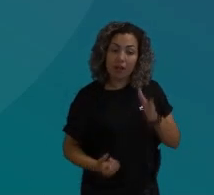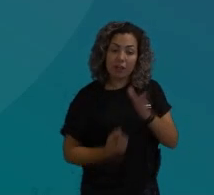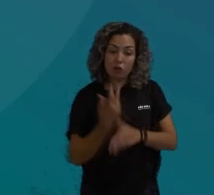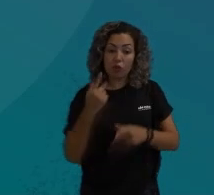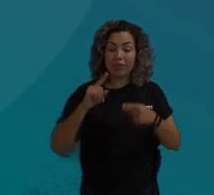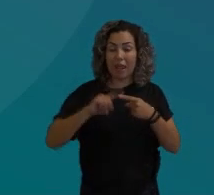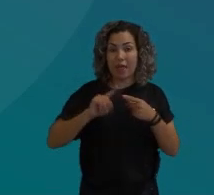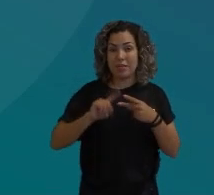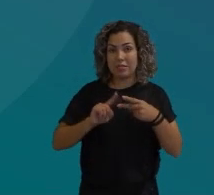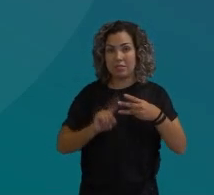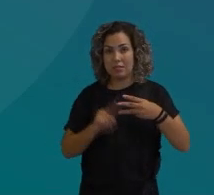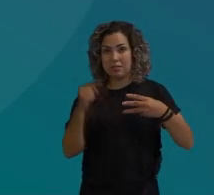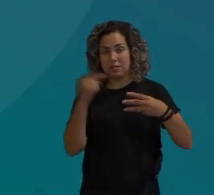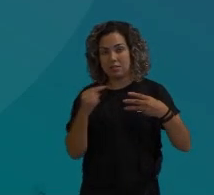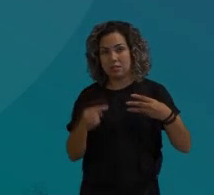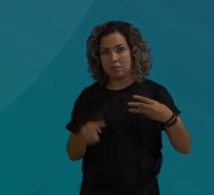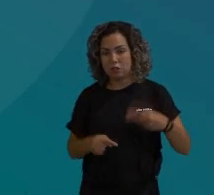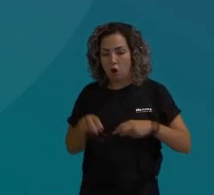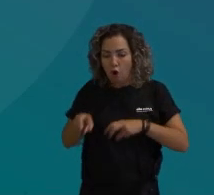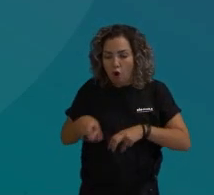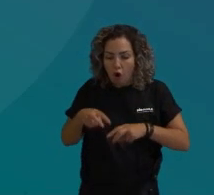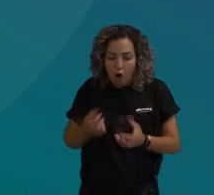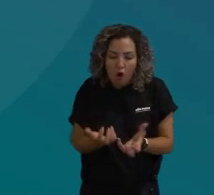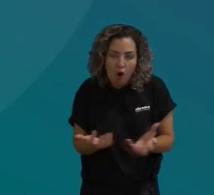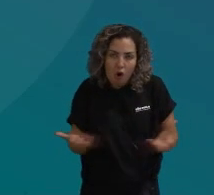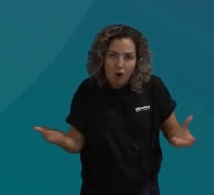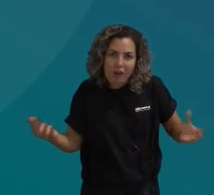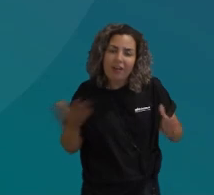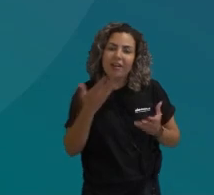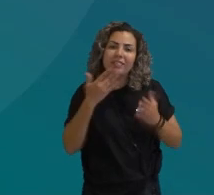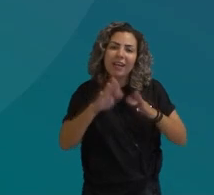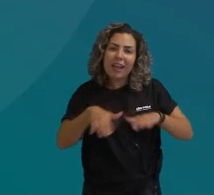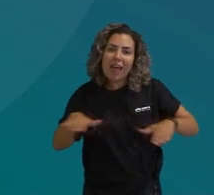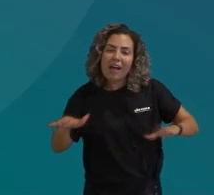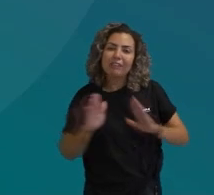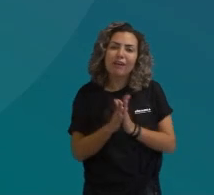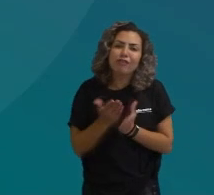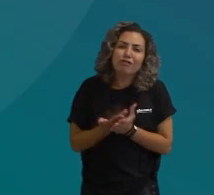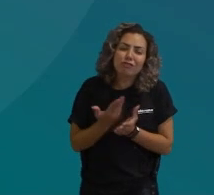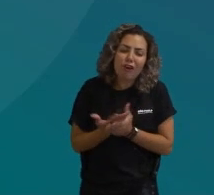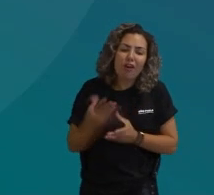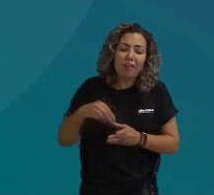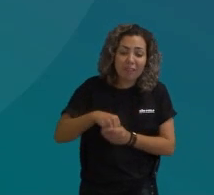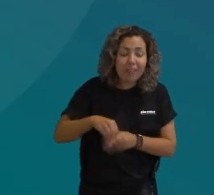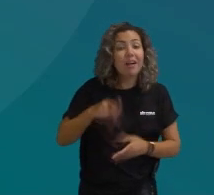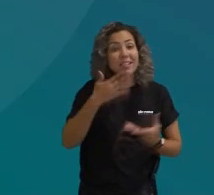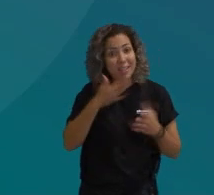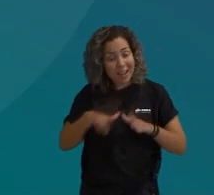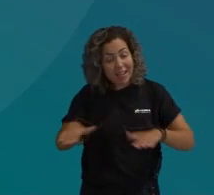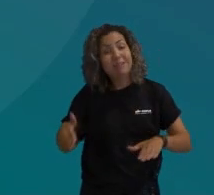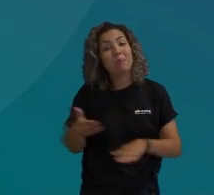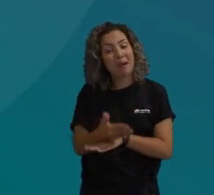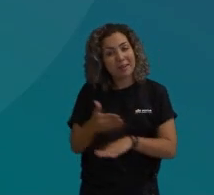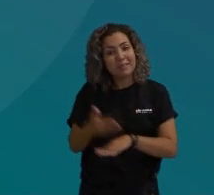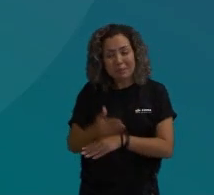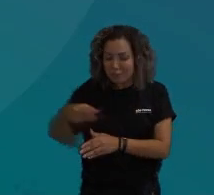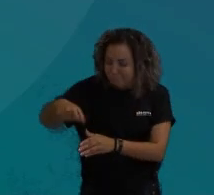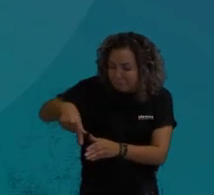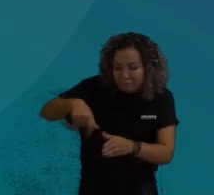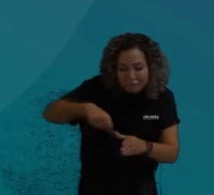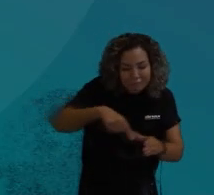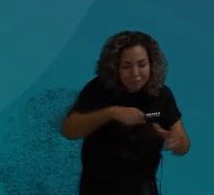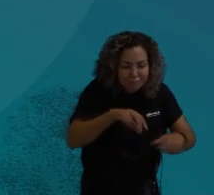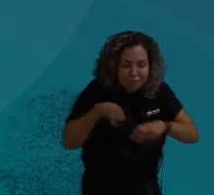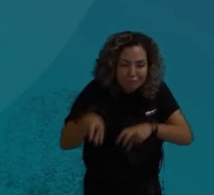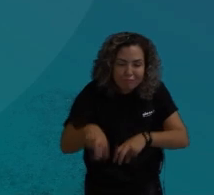see, the kids from school, they take part in this, and they are using those vegetables that are